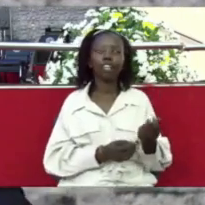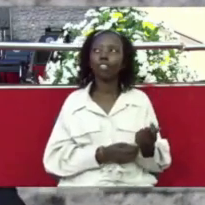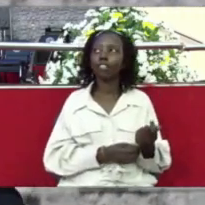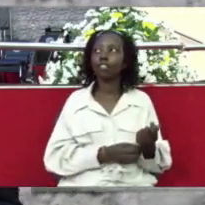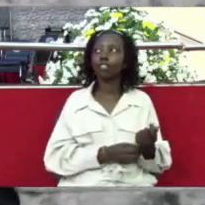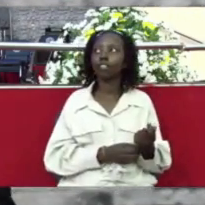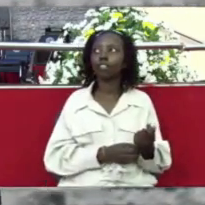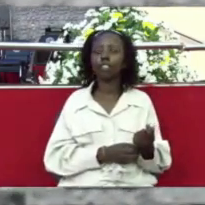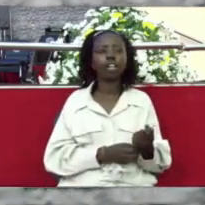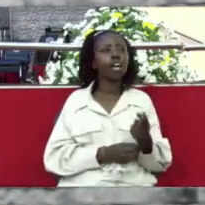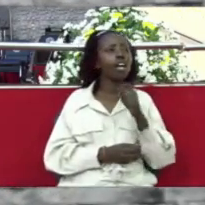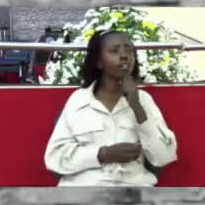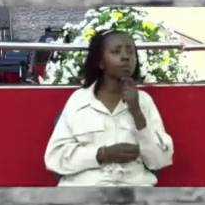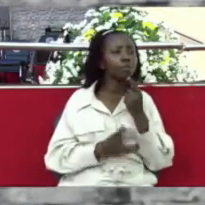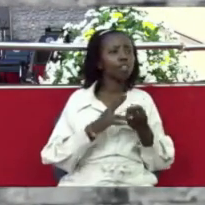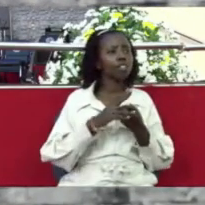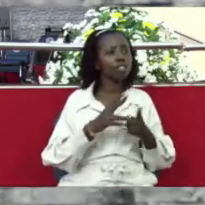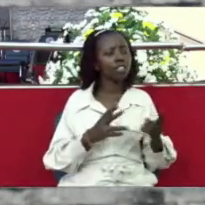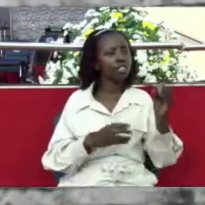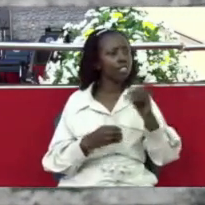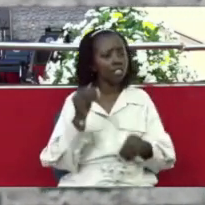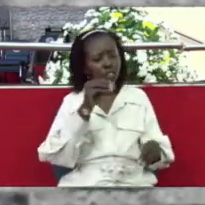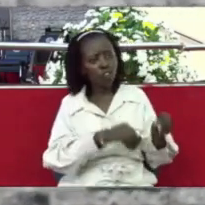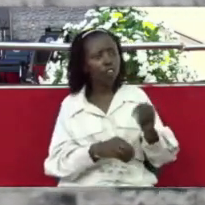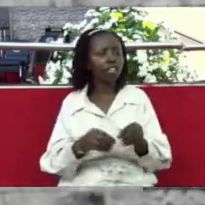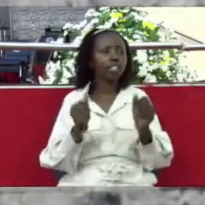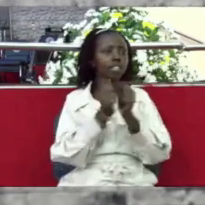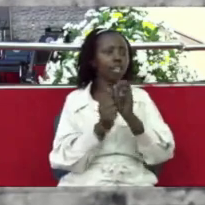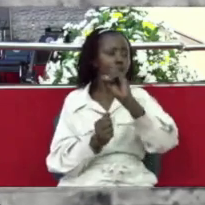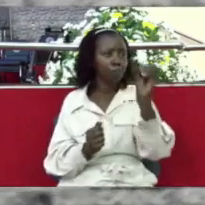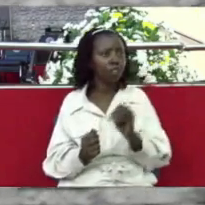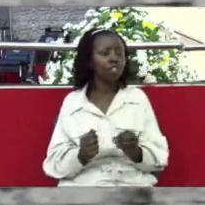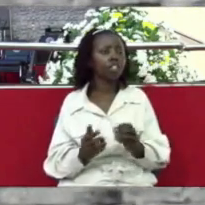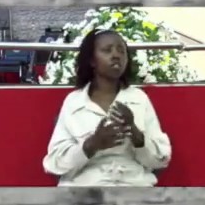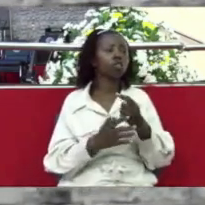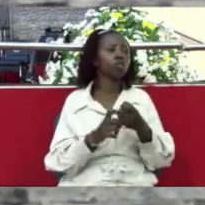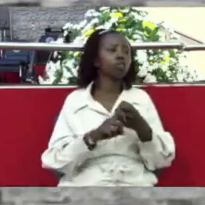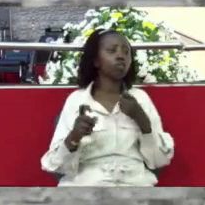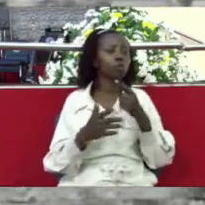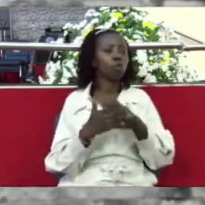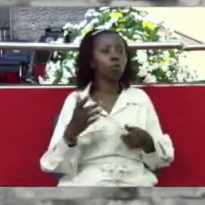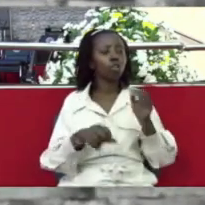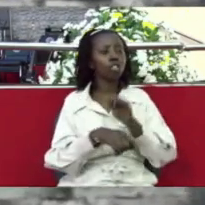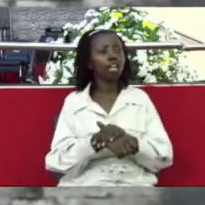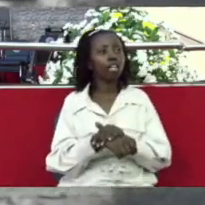And he started tithing on the little bit that he got from the selling of the fruits.